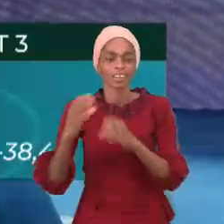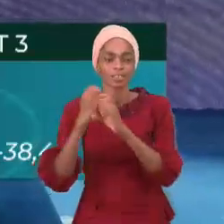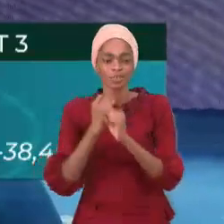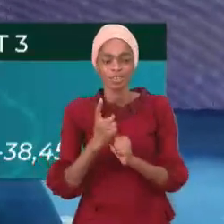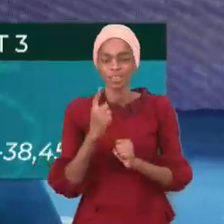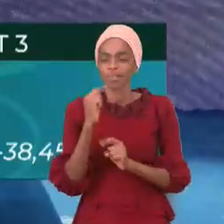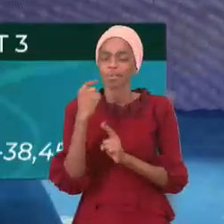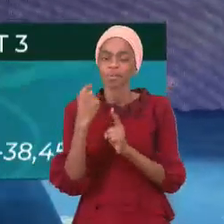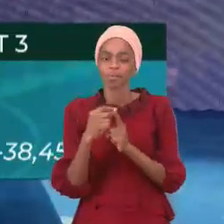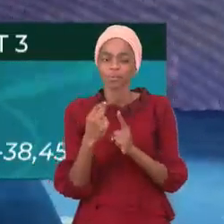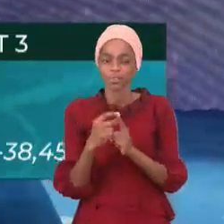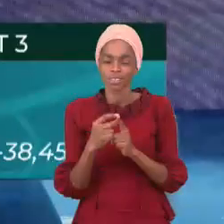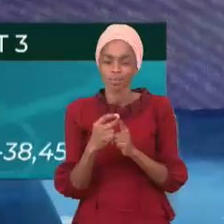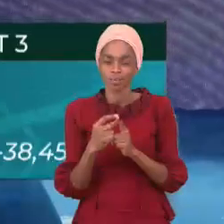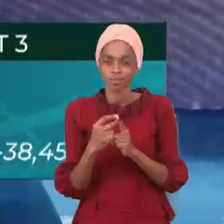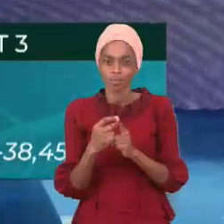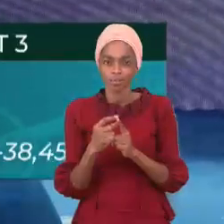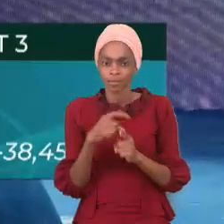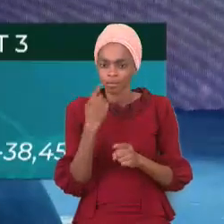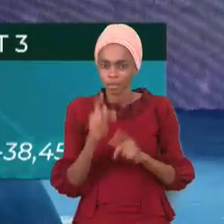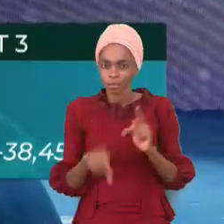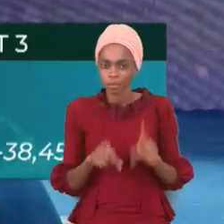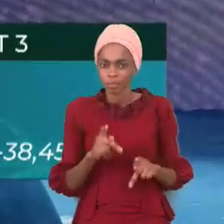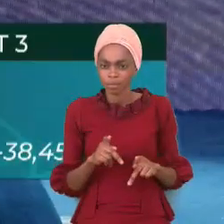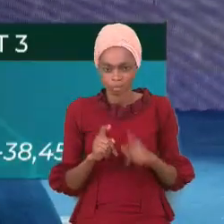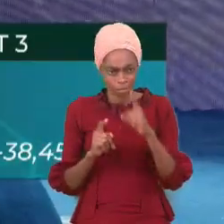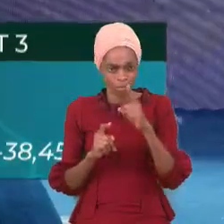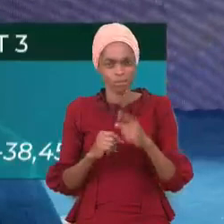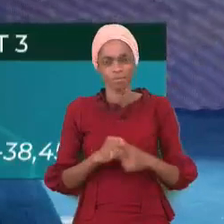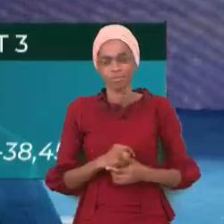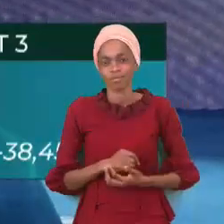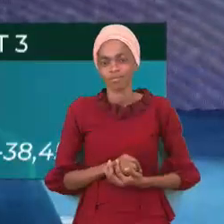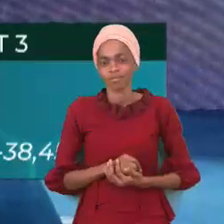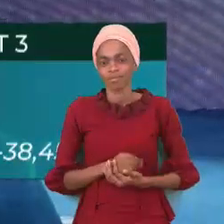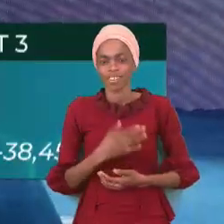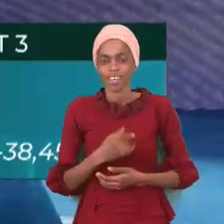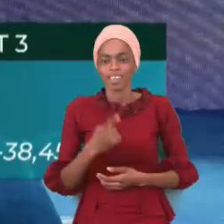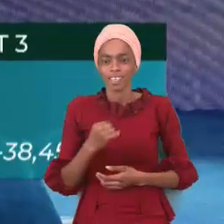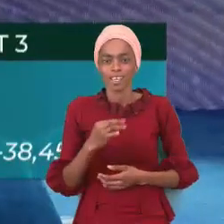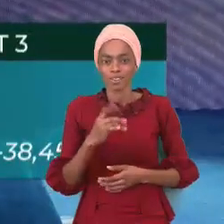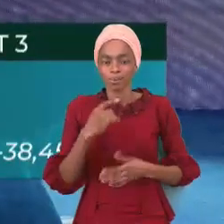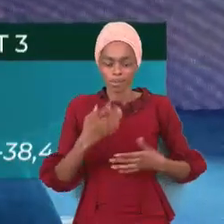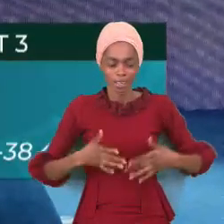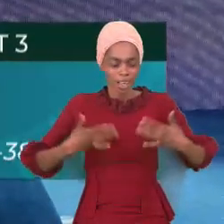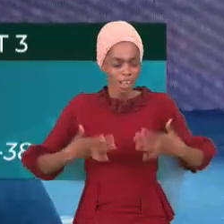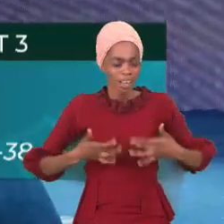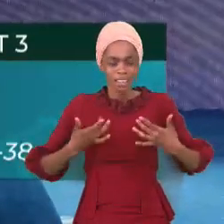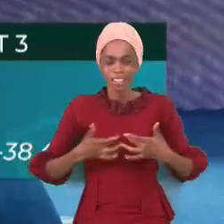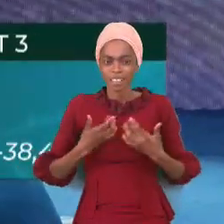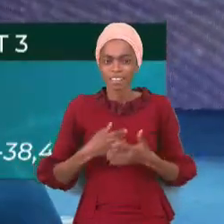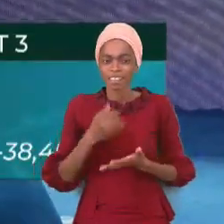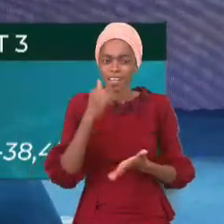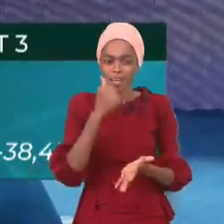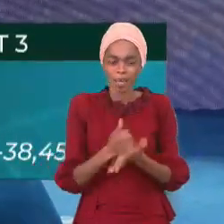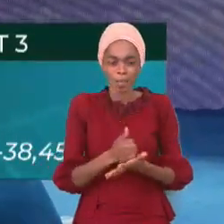his word. Who are those people? It's you now. As we have been saying, that excited, yes, amen, and